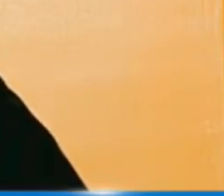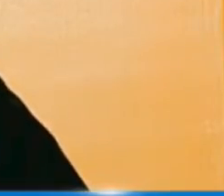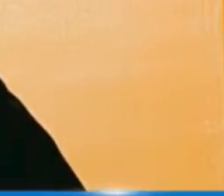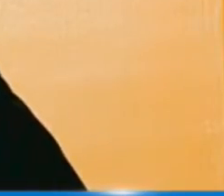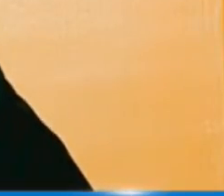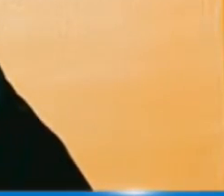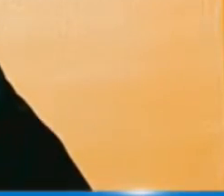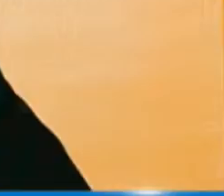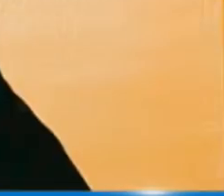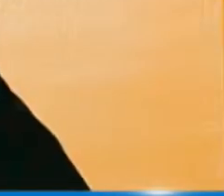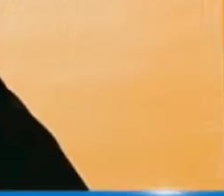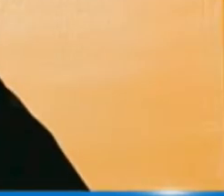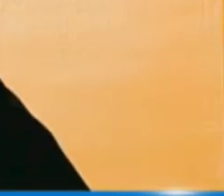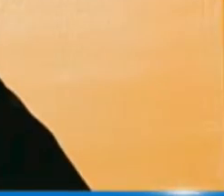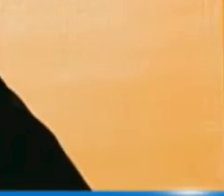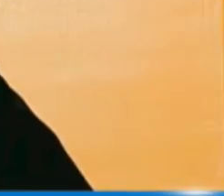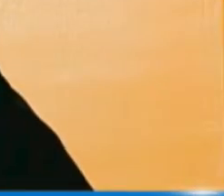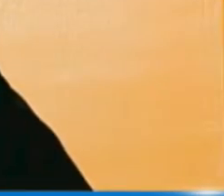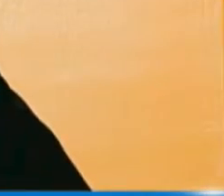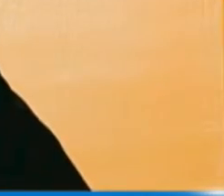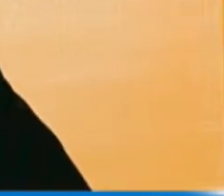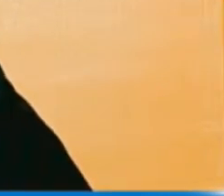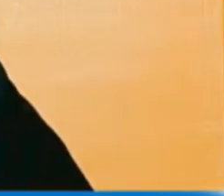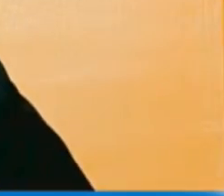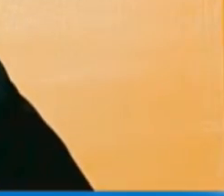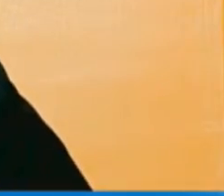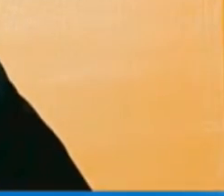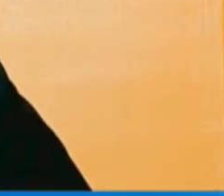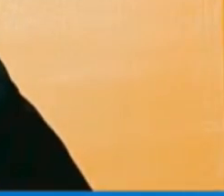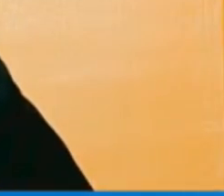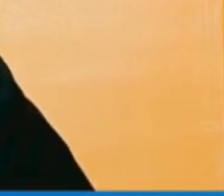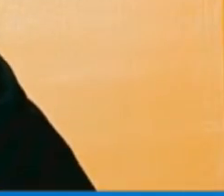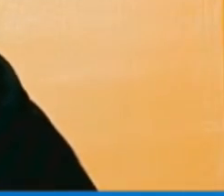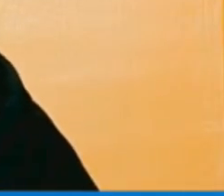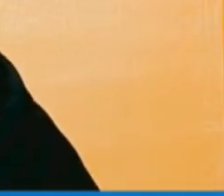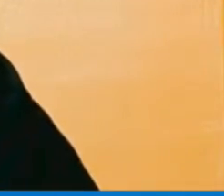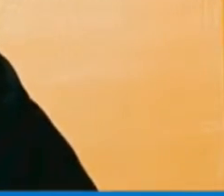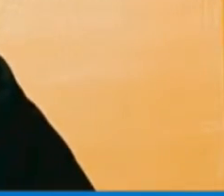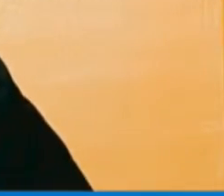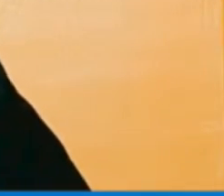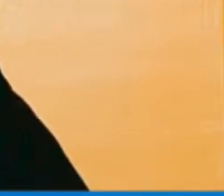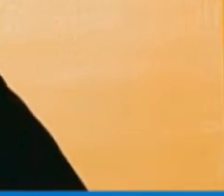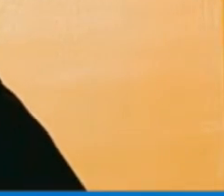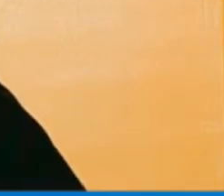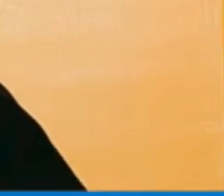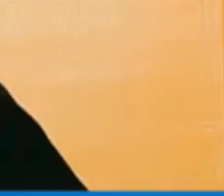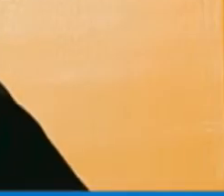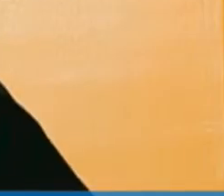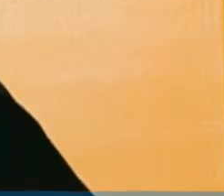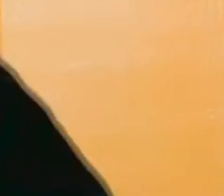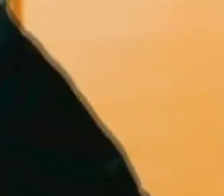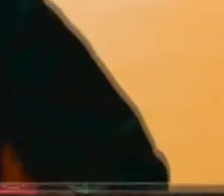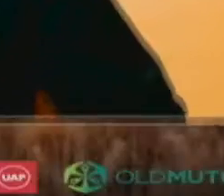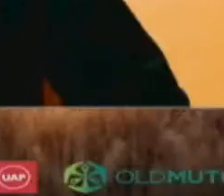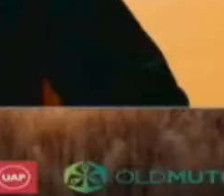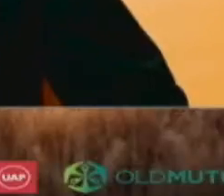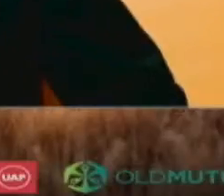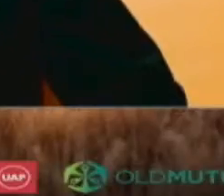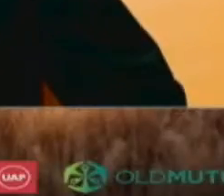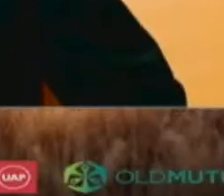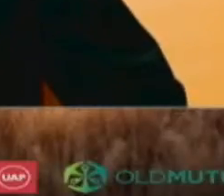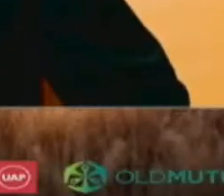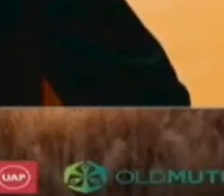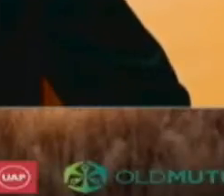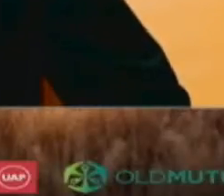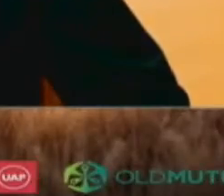Because sometimes we may complicate things, but for a business, it is sales less the cost, which gives